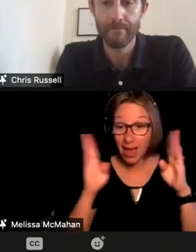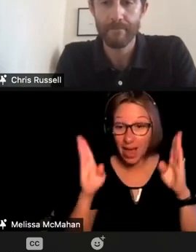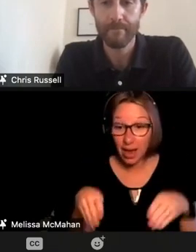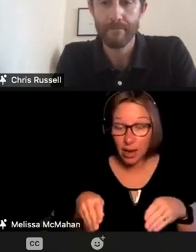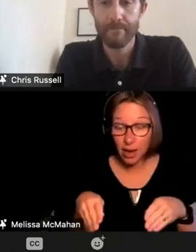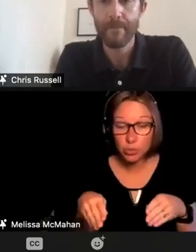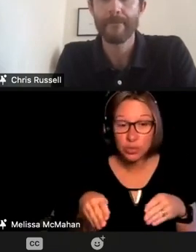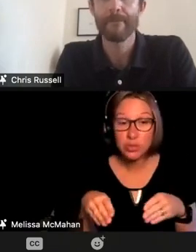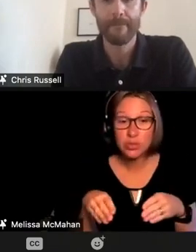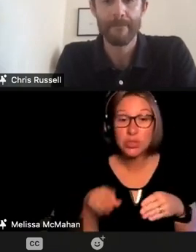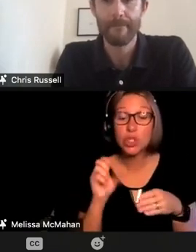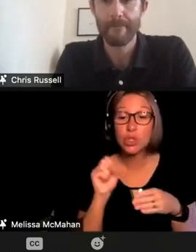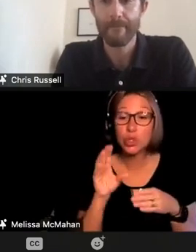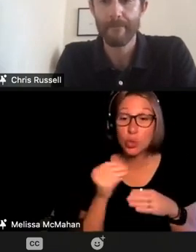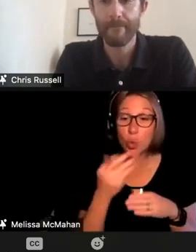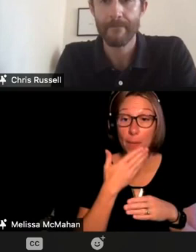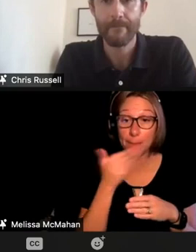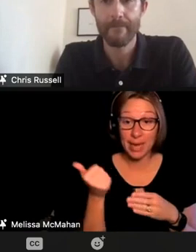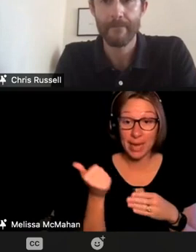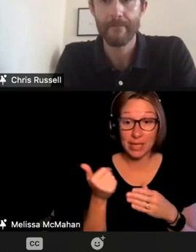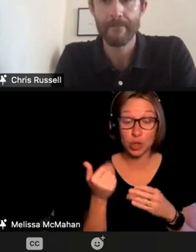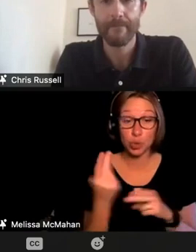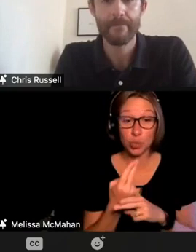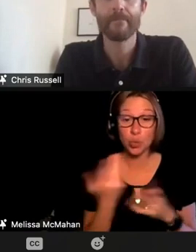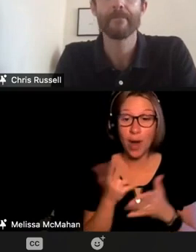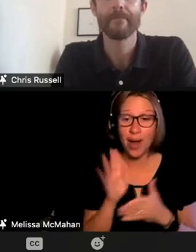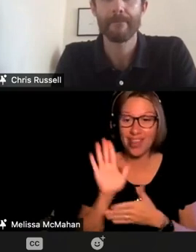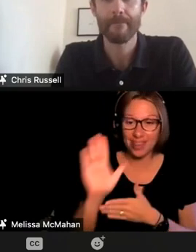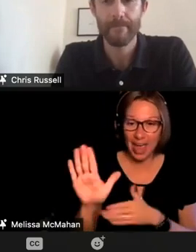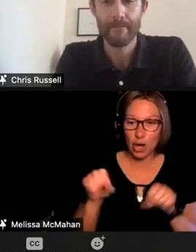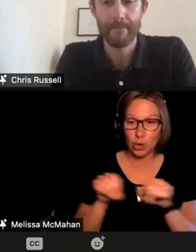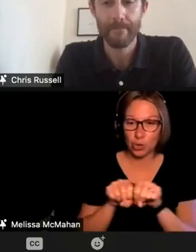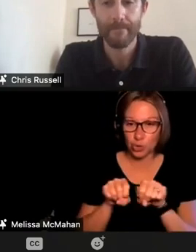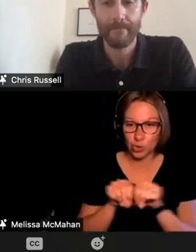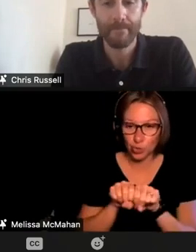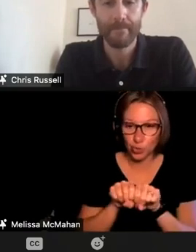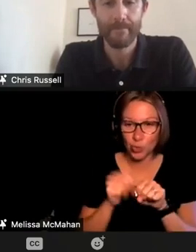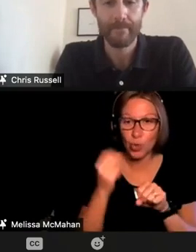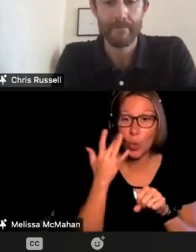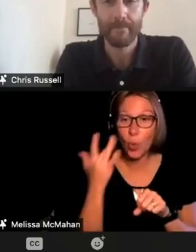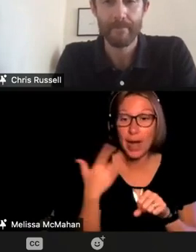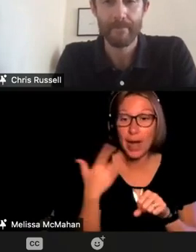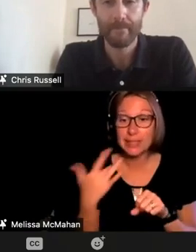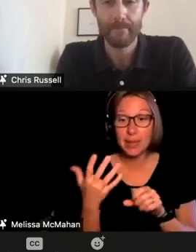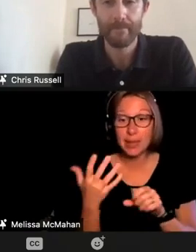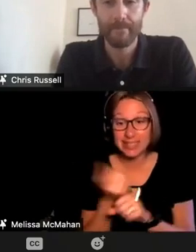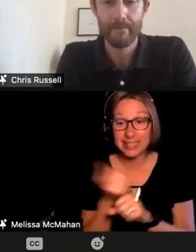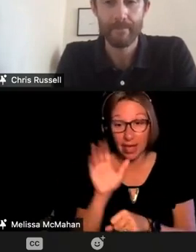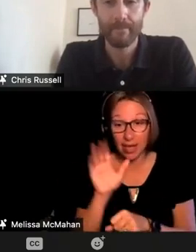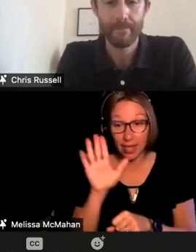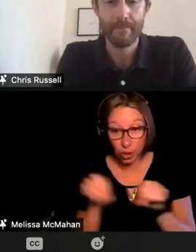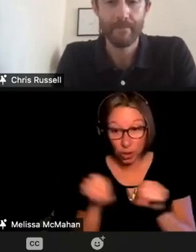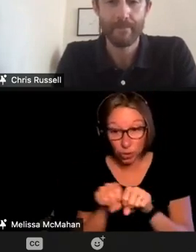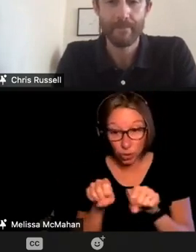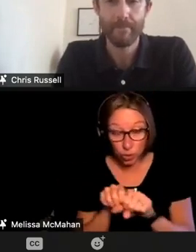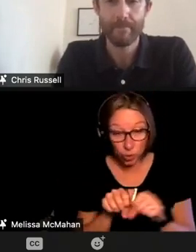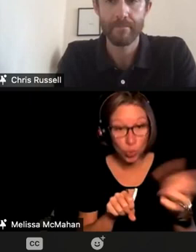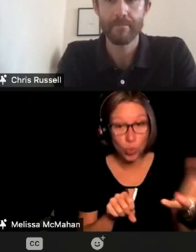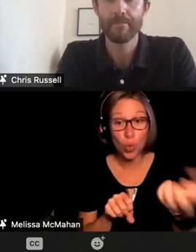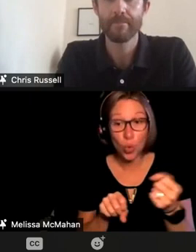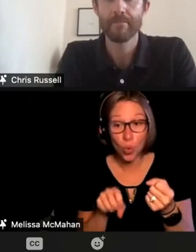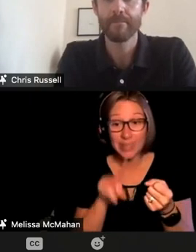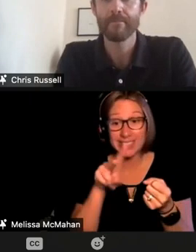as an object to identify with activity is their shoe, because they would take their shoe, go get the other one, we put it on our foot, and we